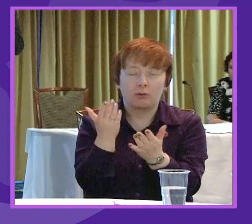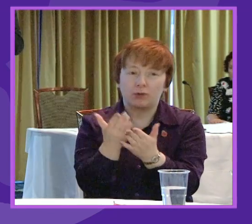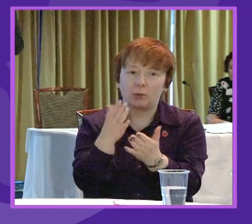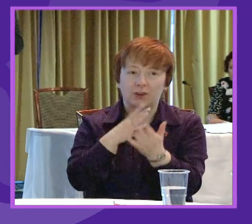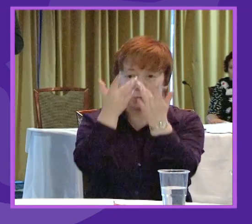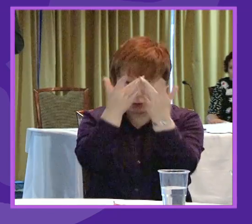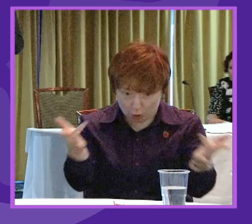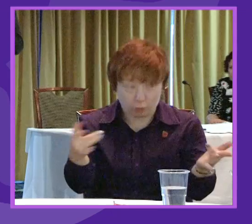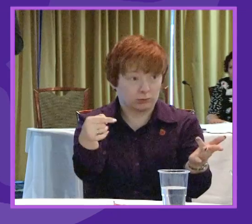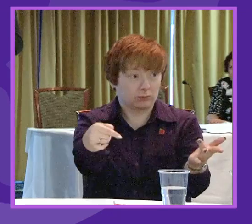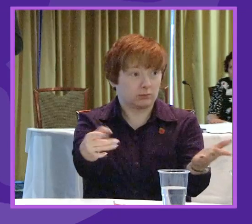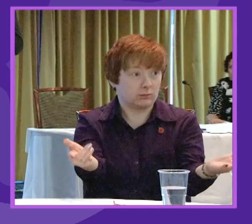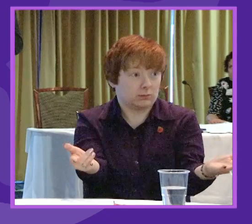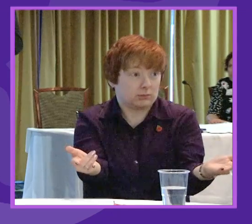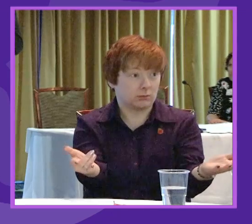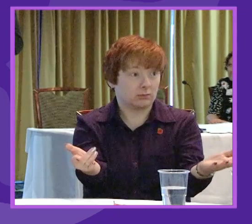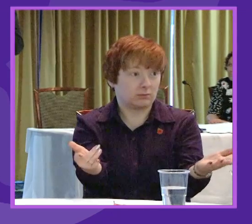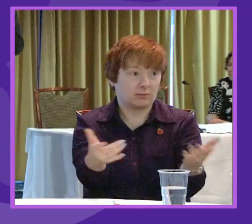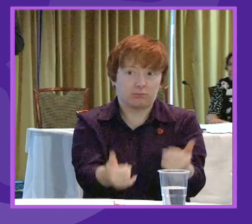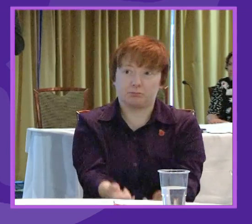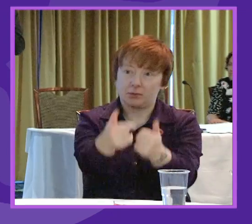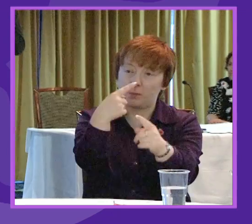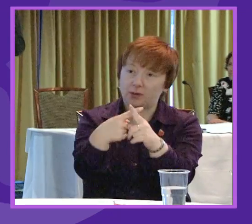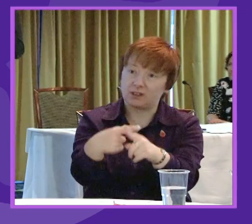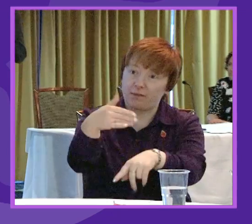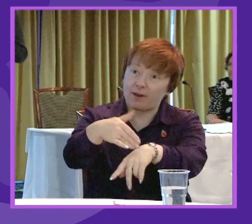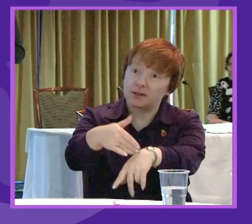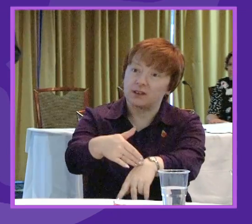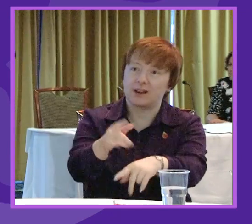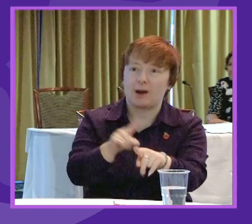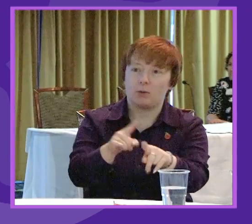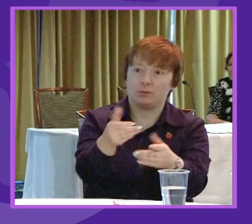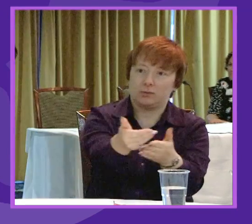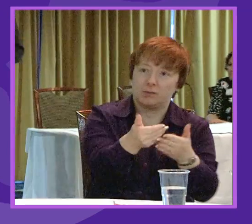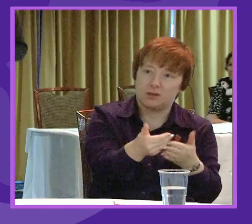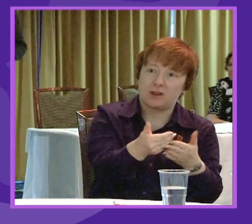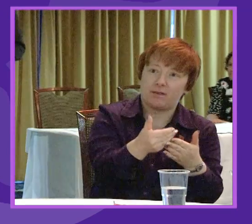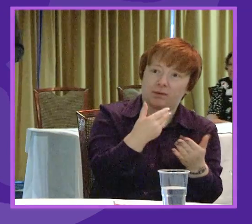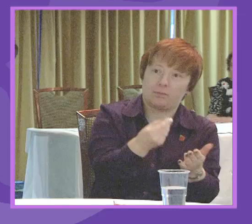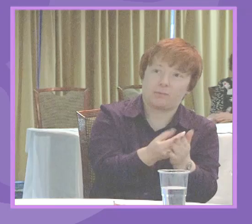demonstrate and show the impact and the savings through the data.